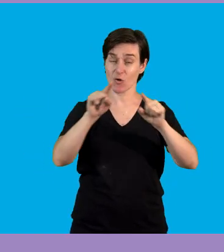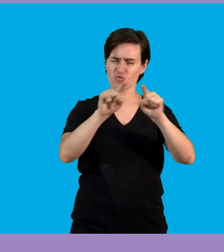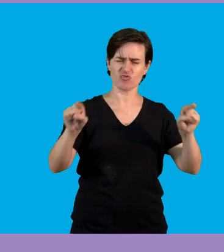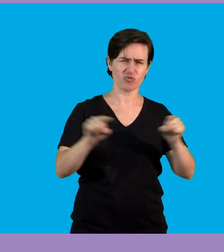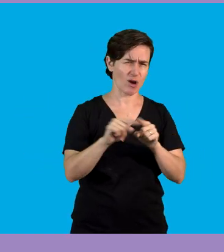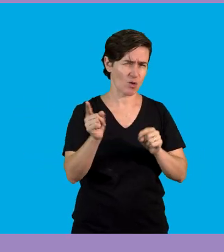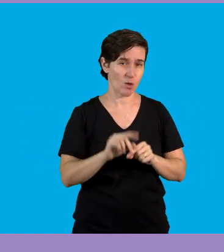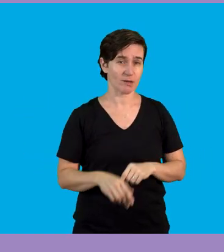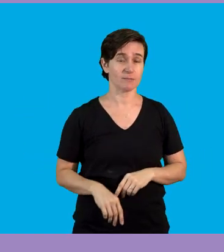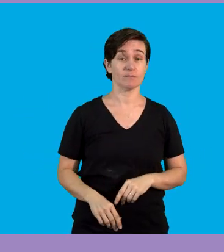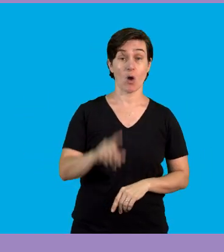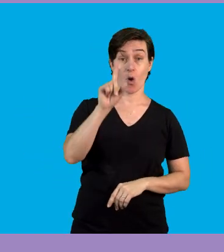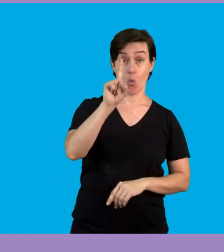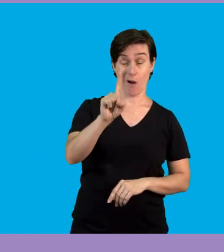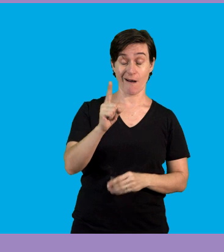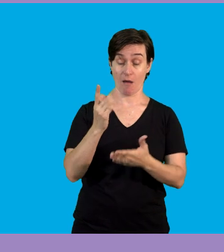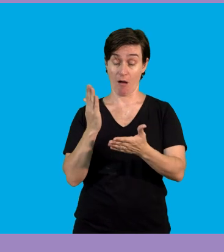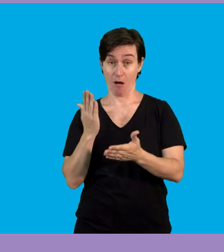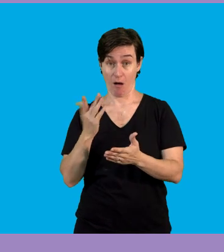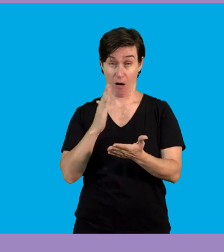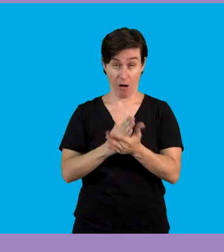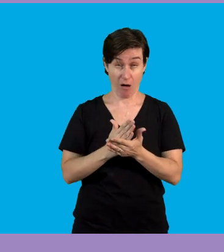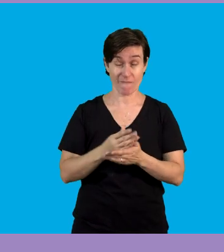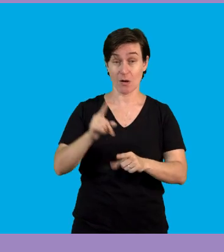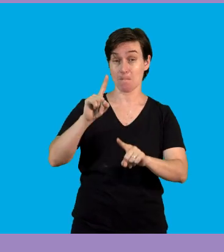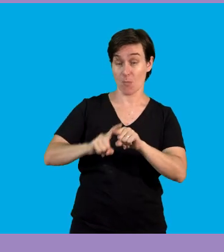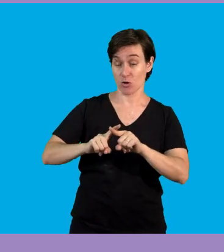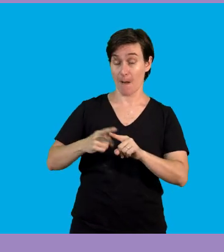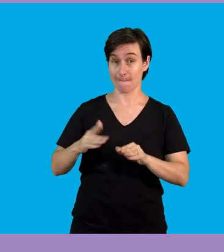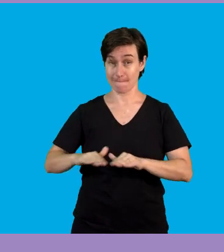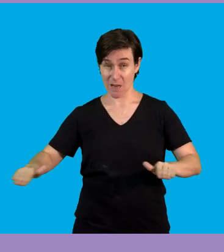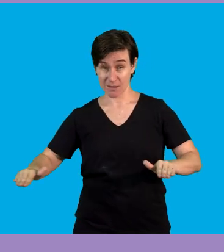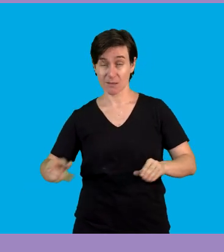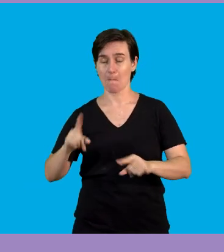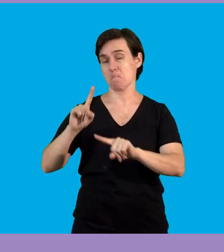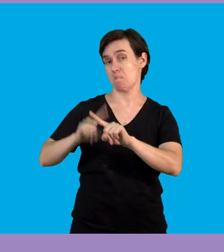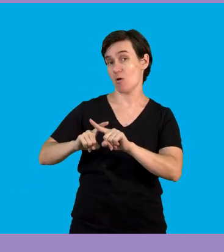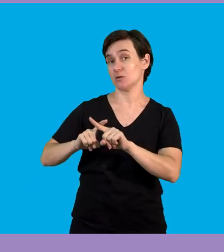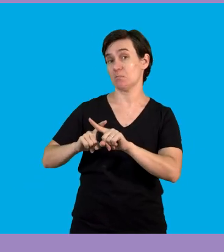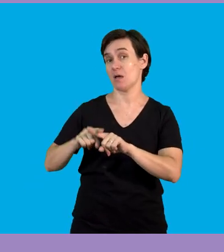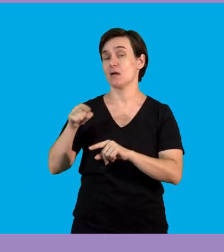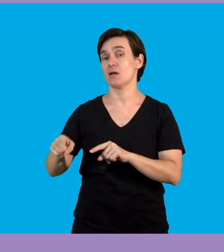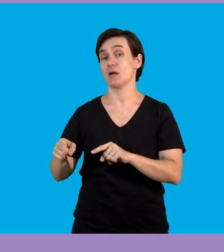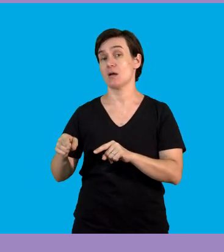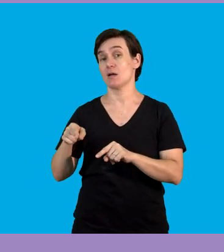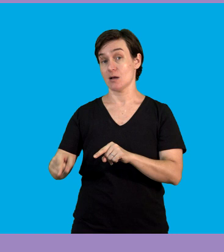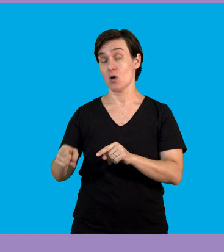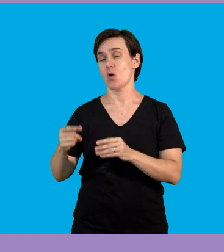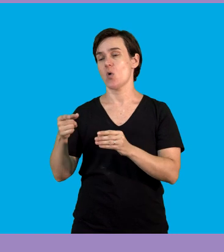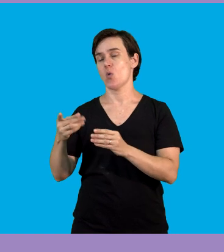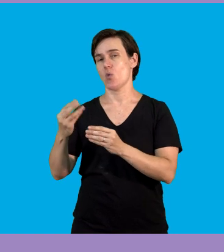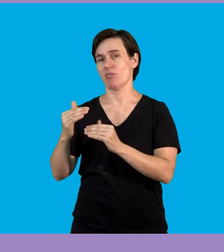triangle is 1/2 multiplied by the base, and we are going to multiply